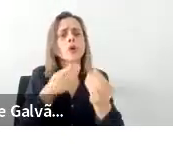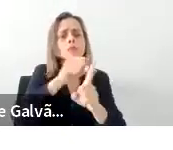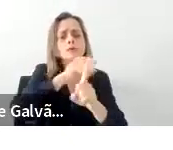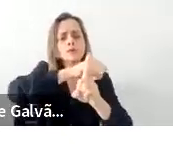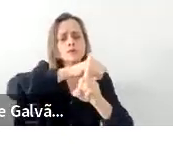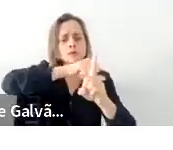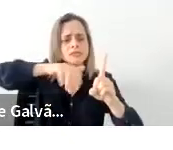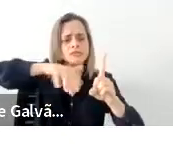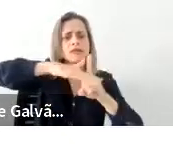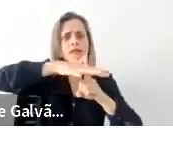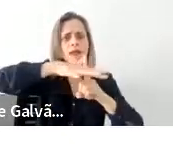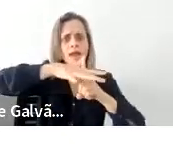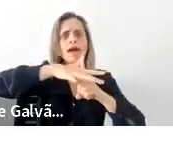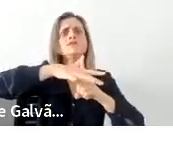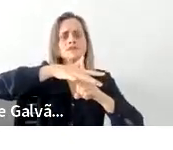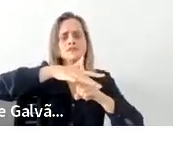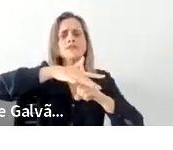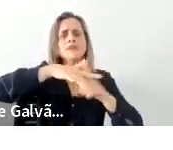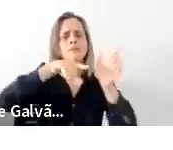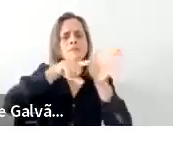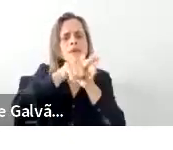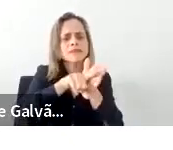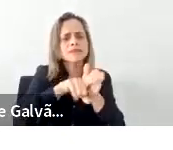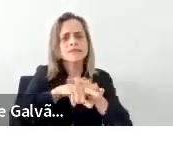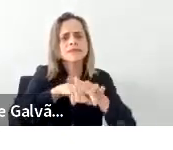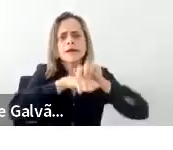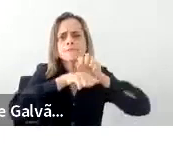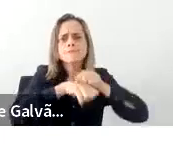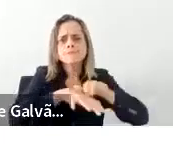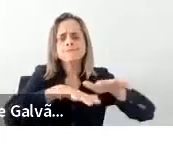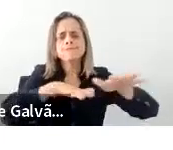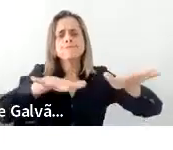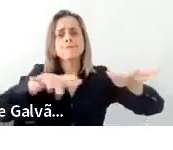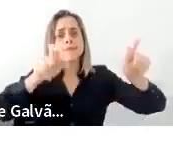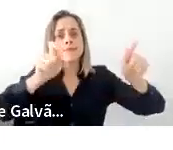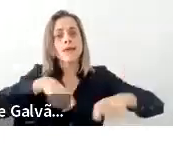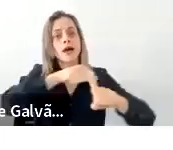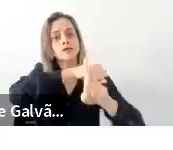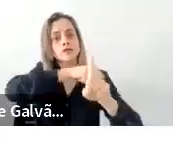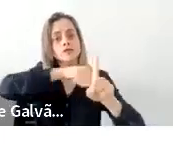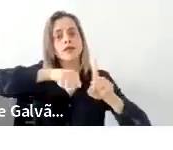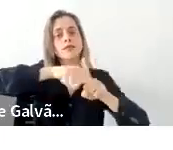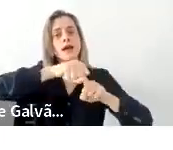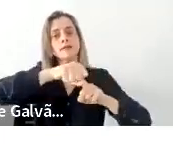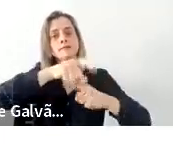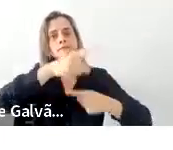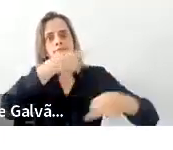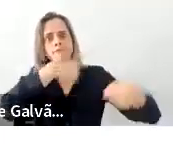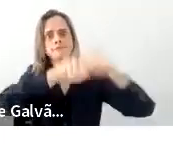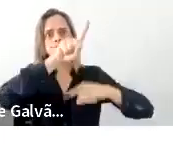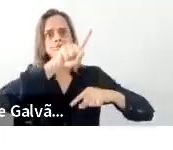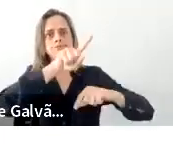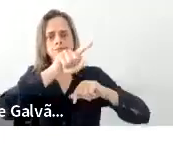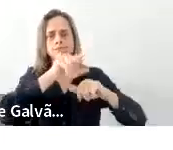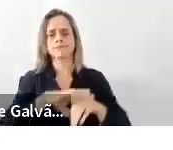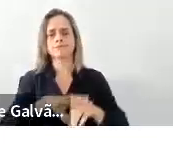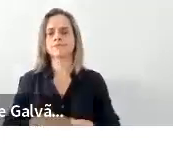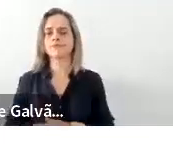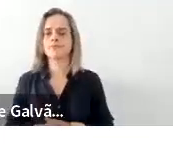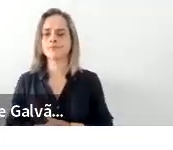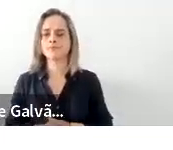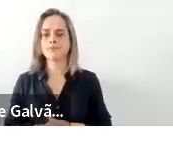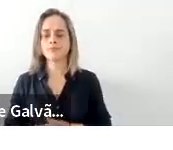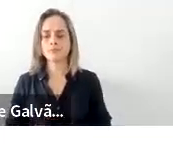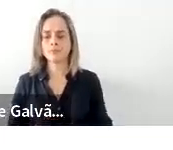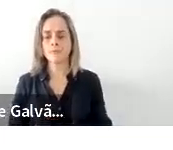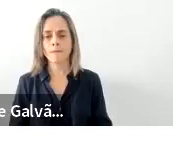context that they were living in and the changing political goals,